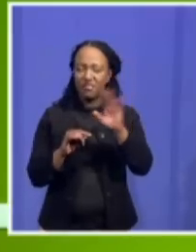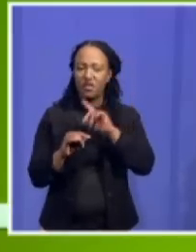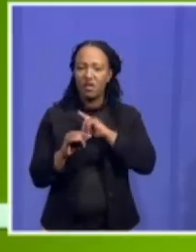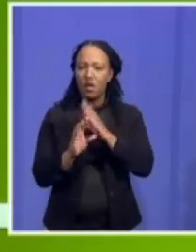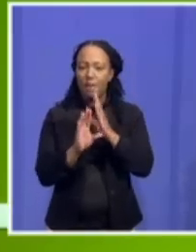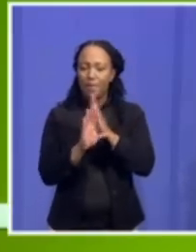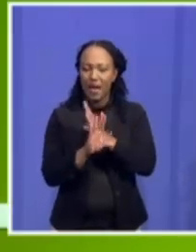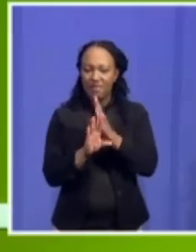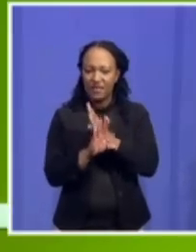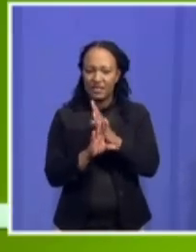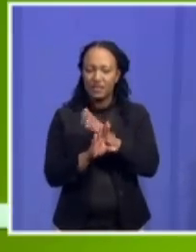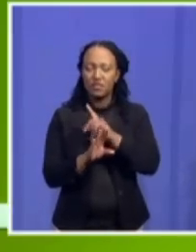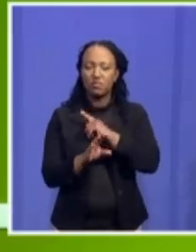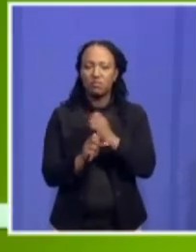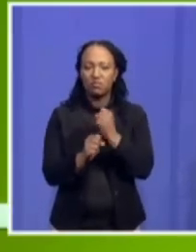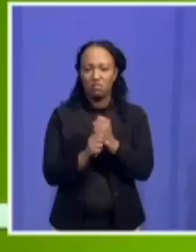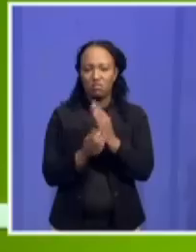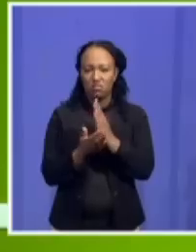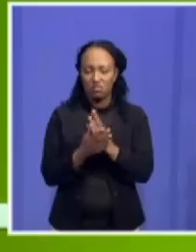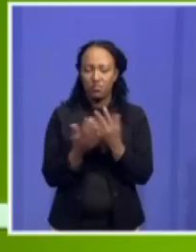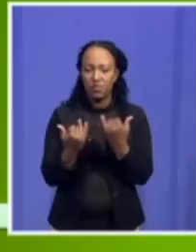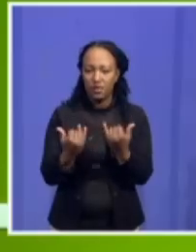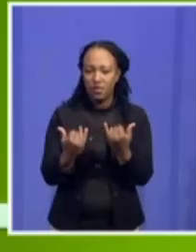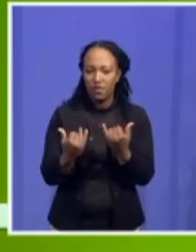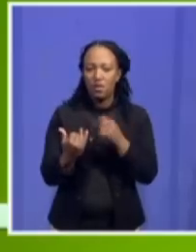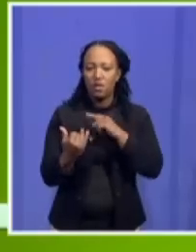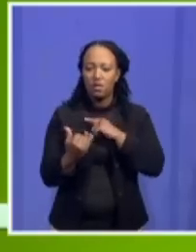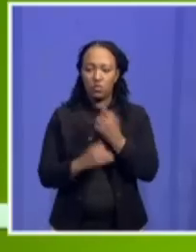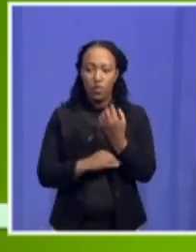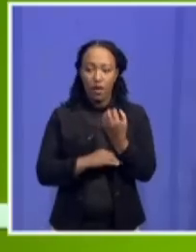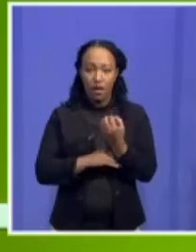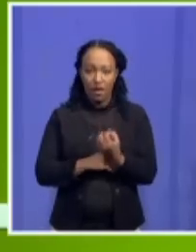sector, to ensure that we have